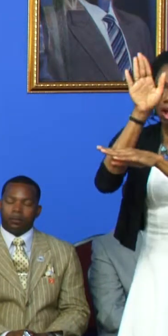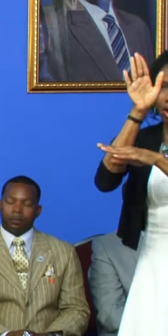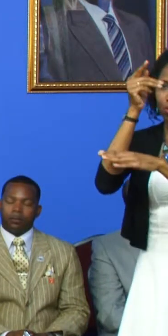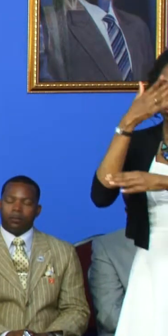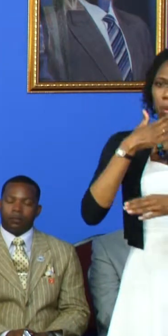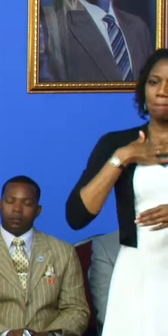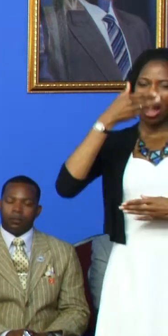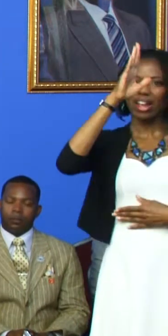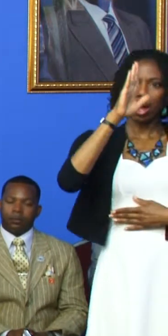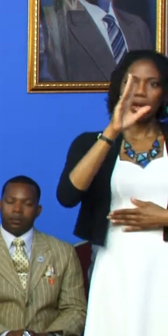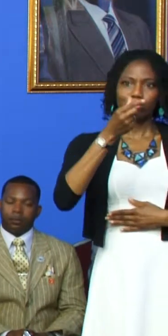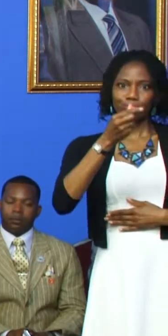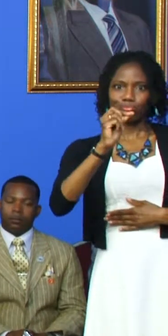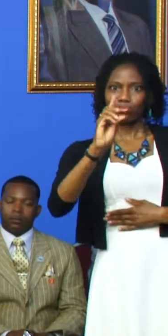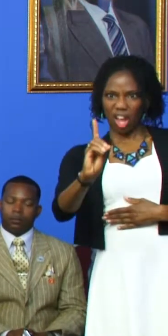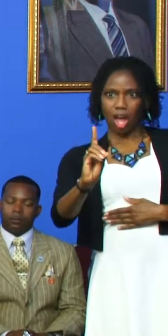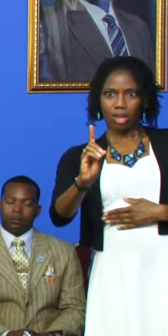gods.